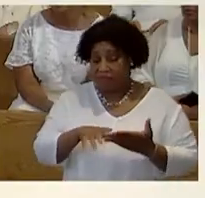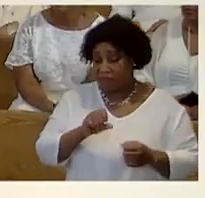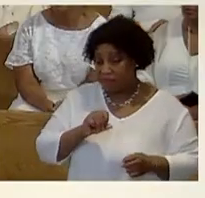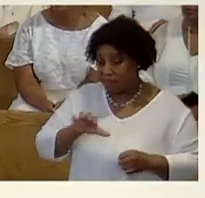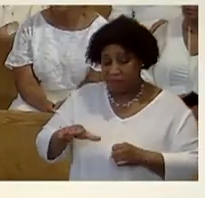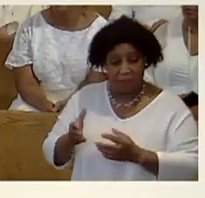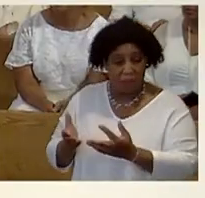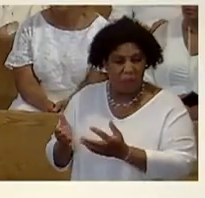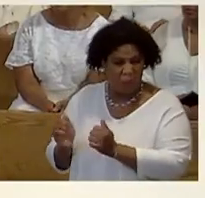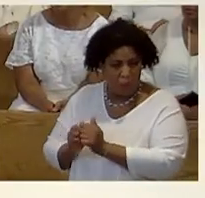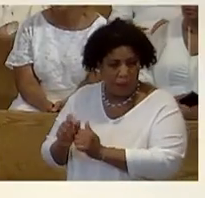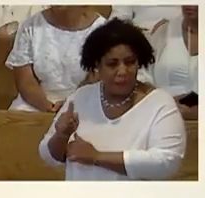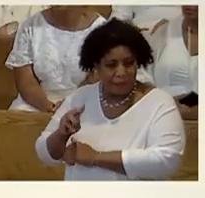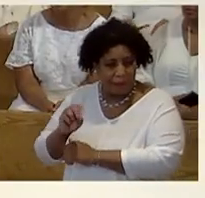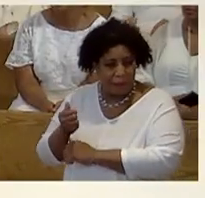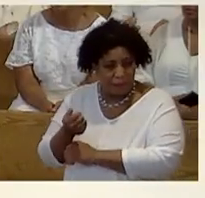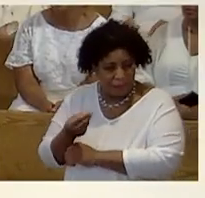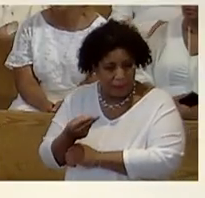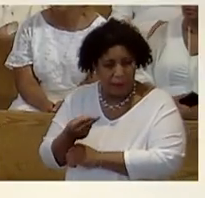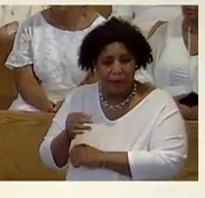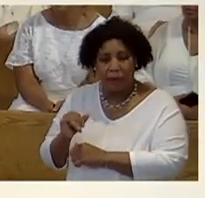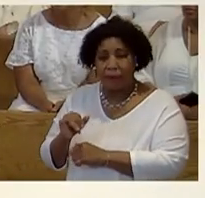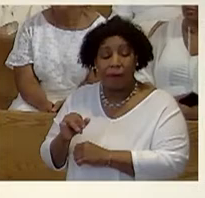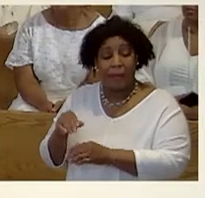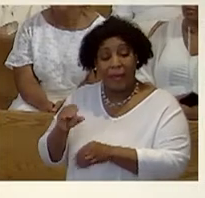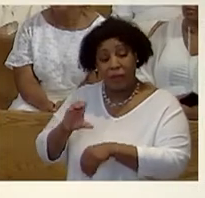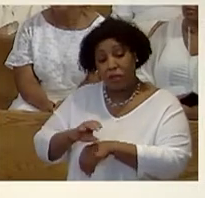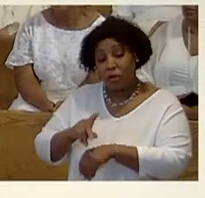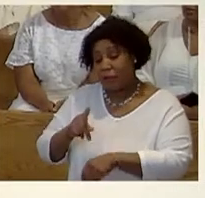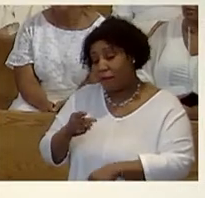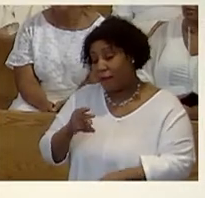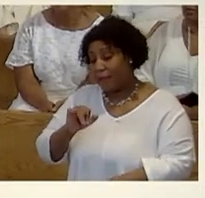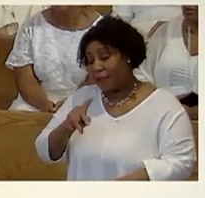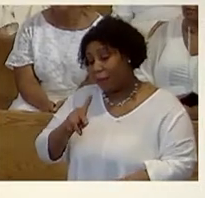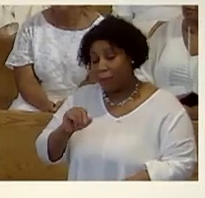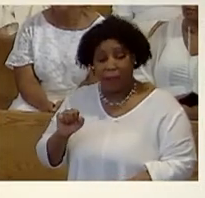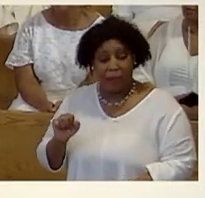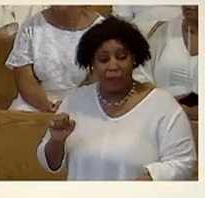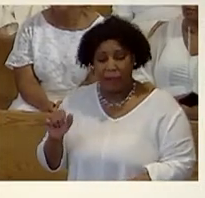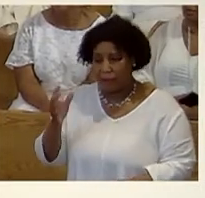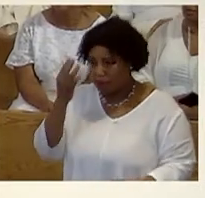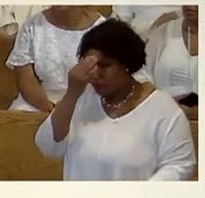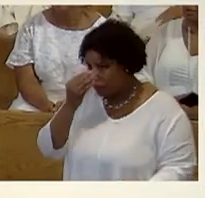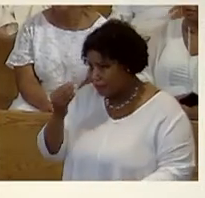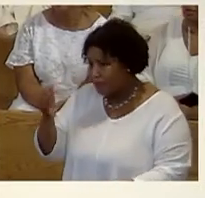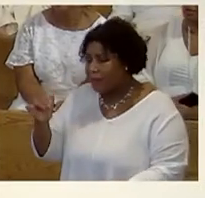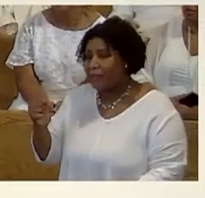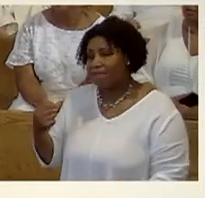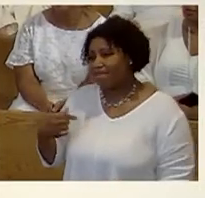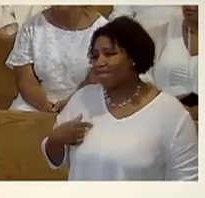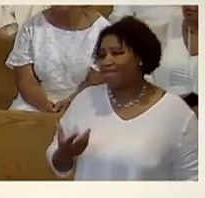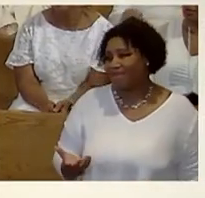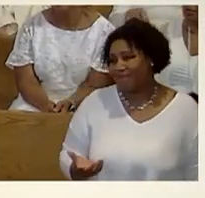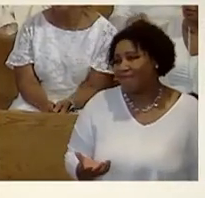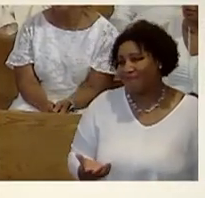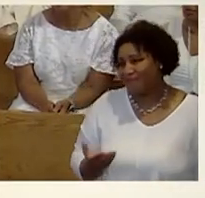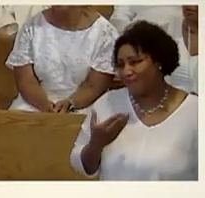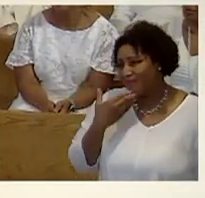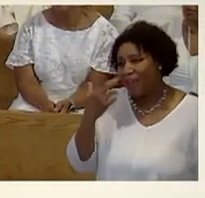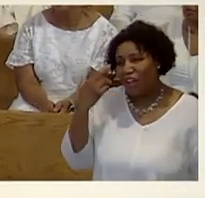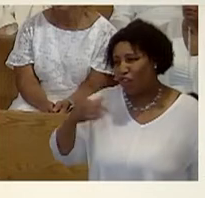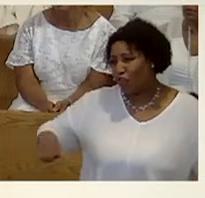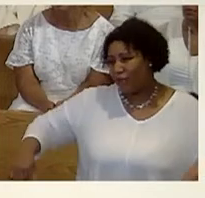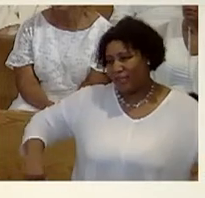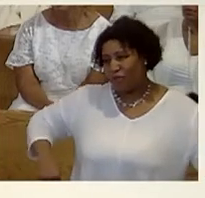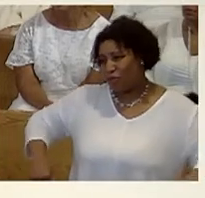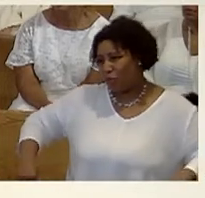by Timothy to go to the church of Philippi and to tell the people that, yes, I got reason to brag on